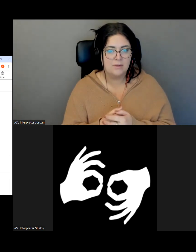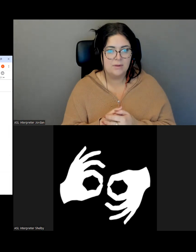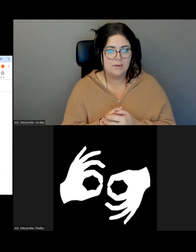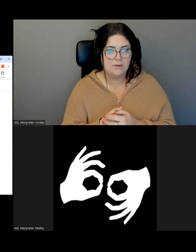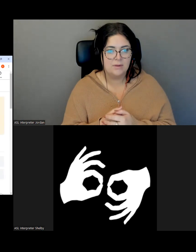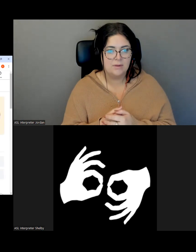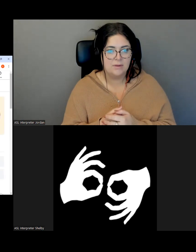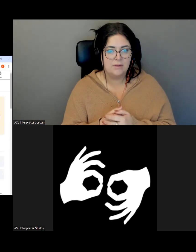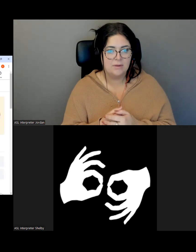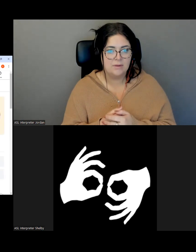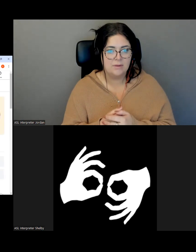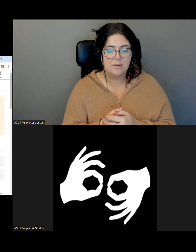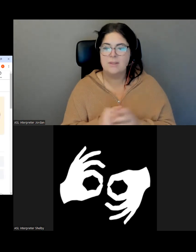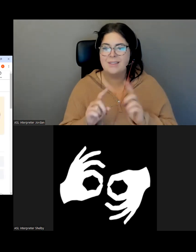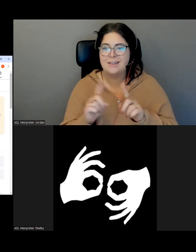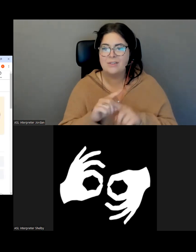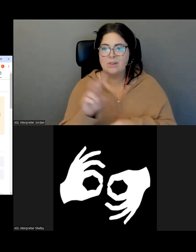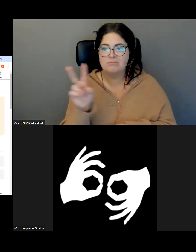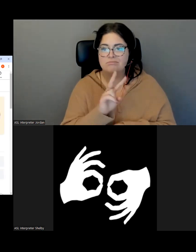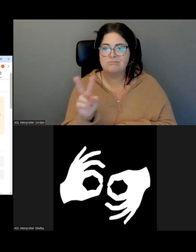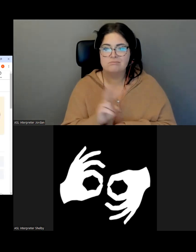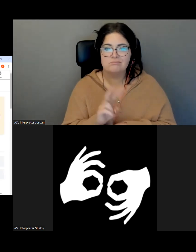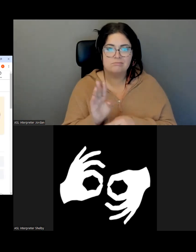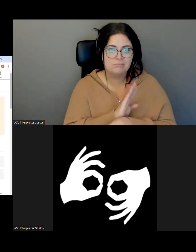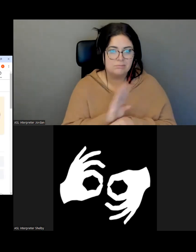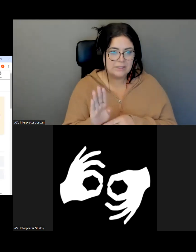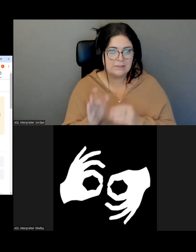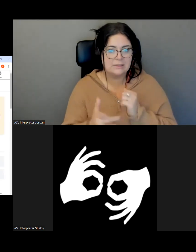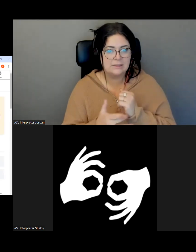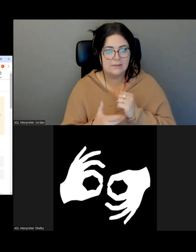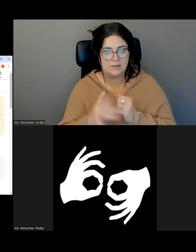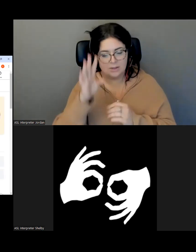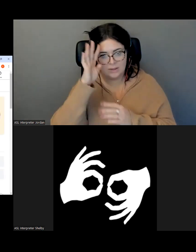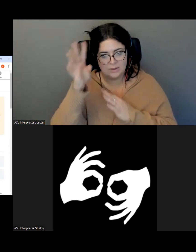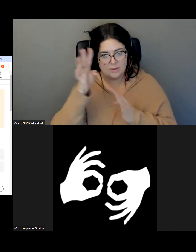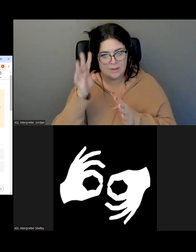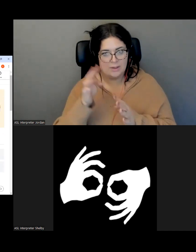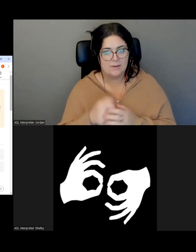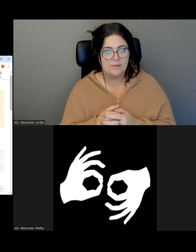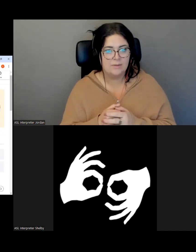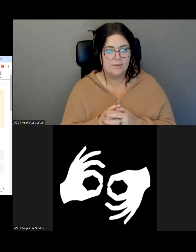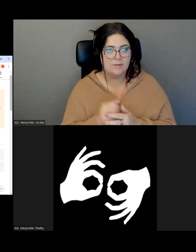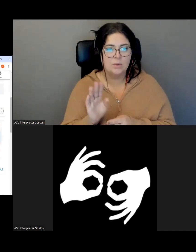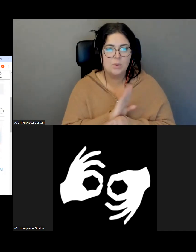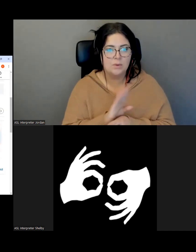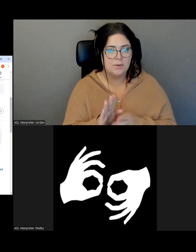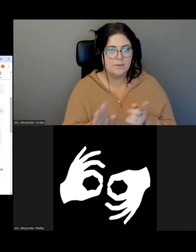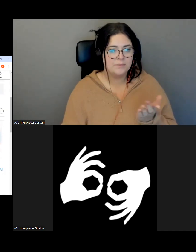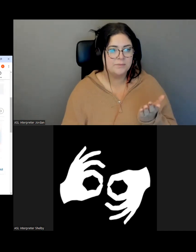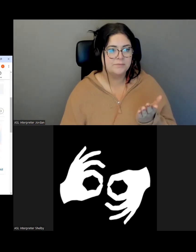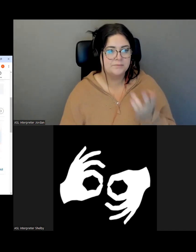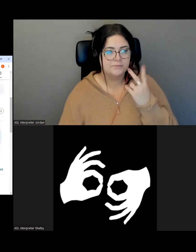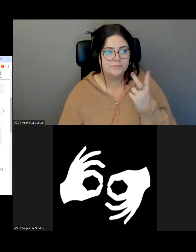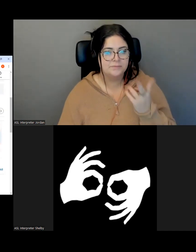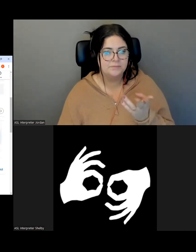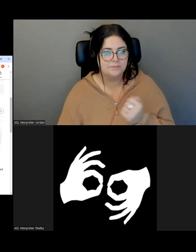if I want to browse the different contents, we have business, technology, and creative courses. So for business, like let's say you want to go back and